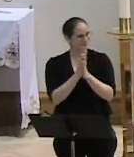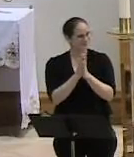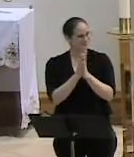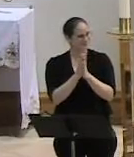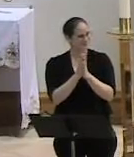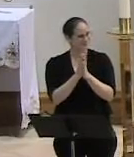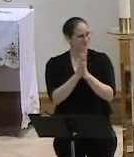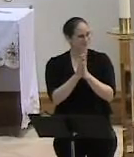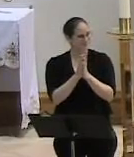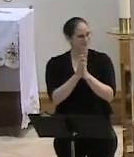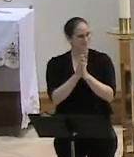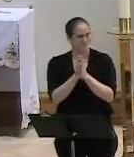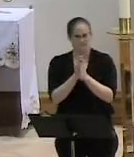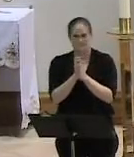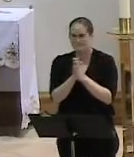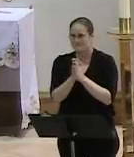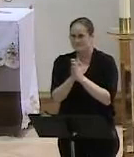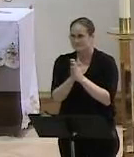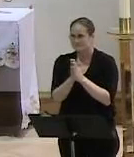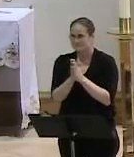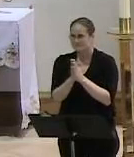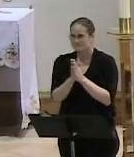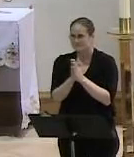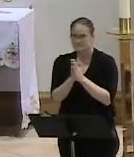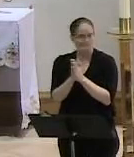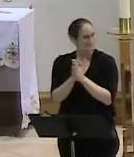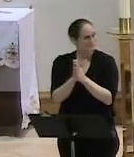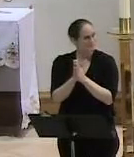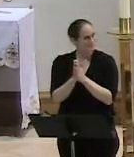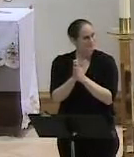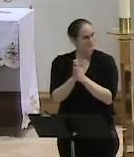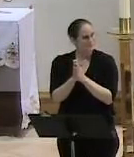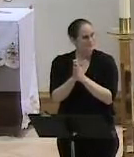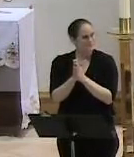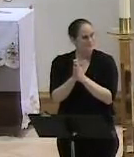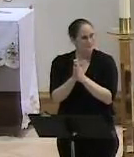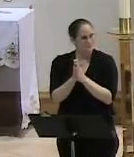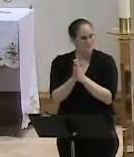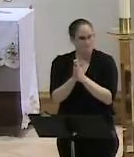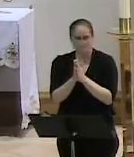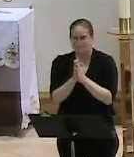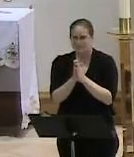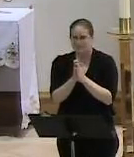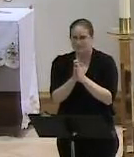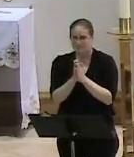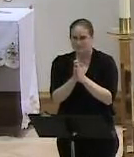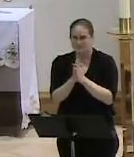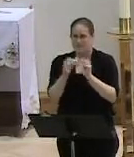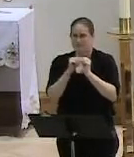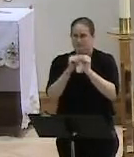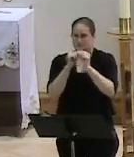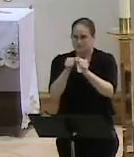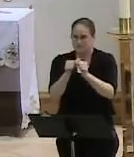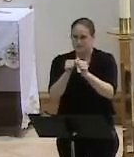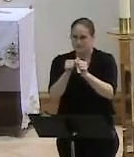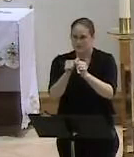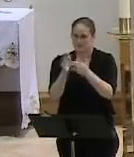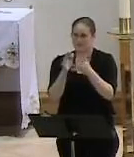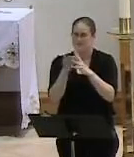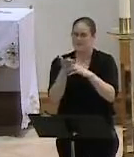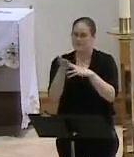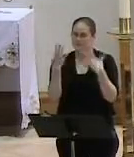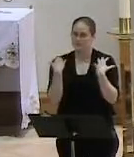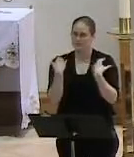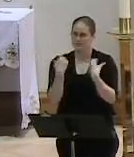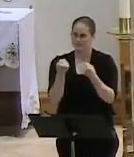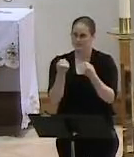Hannah, may Almighty God bless you for your good and noble work that you have given. And as you continue to be strengthened through